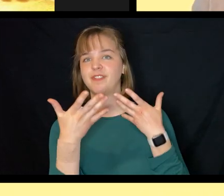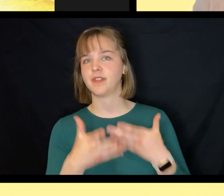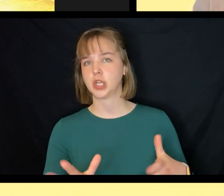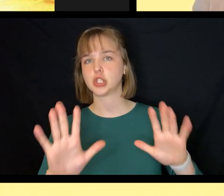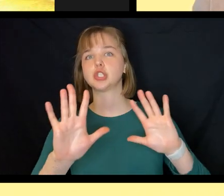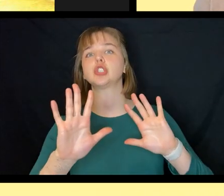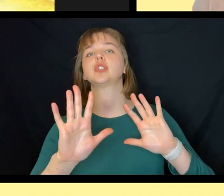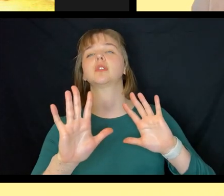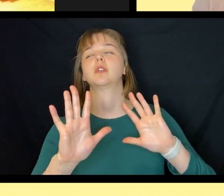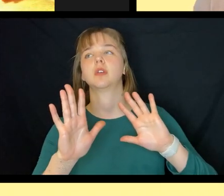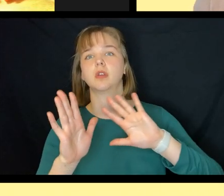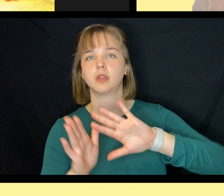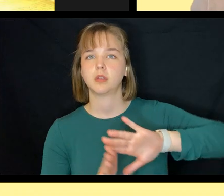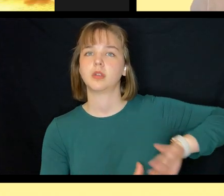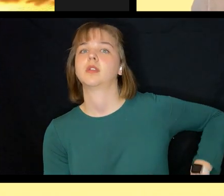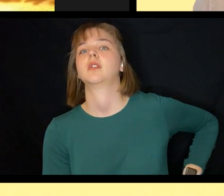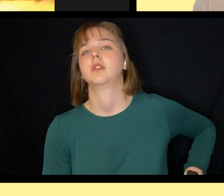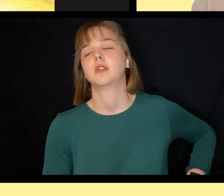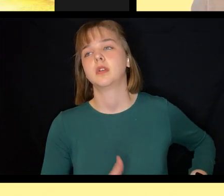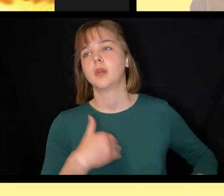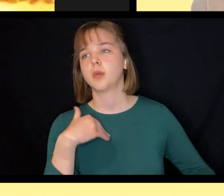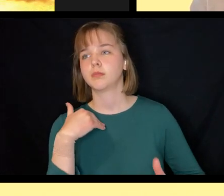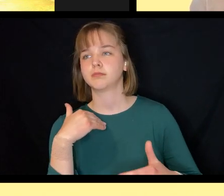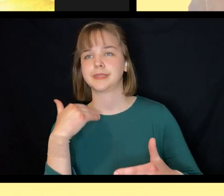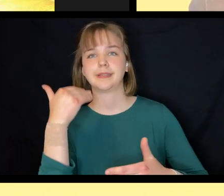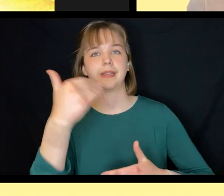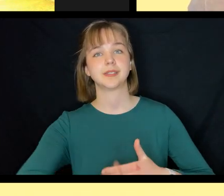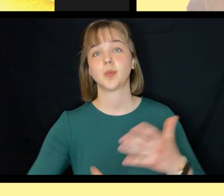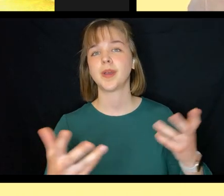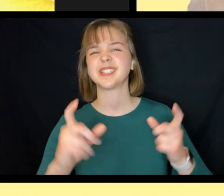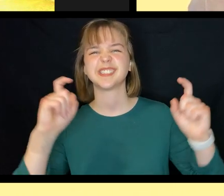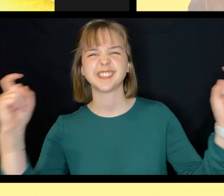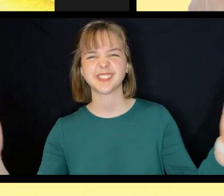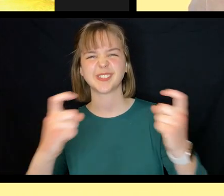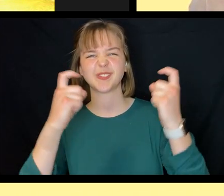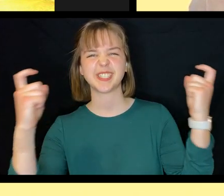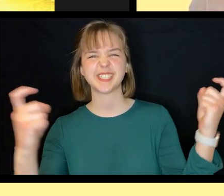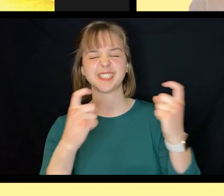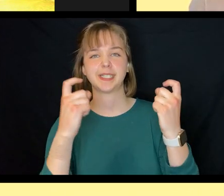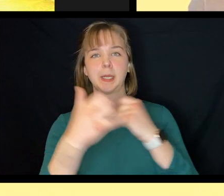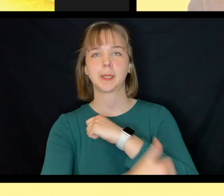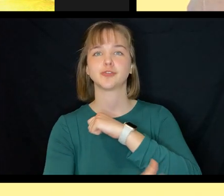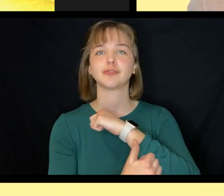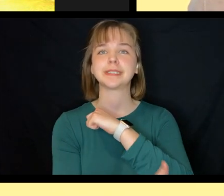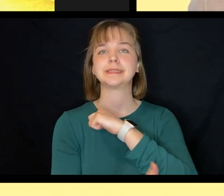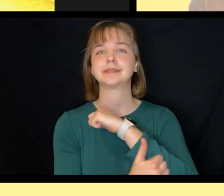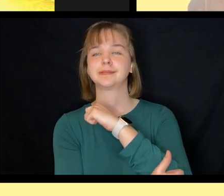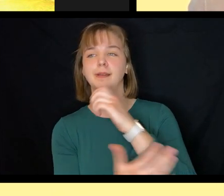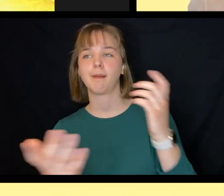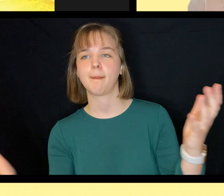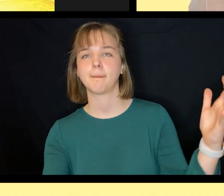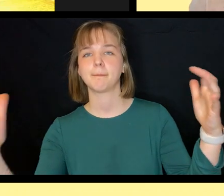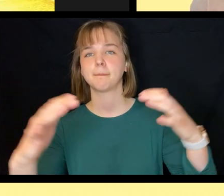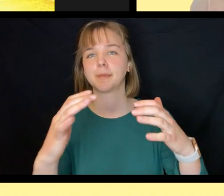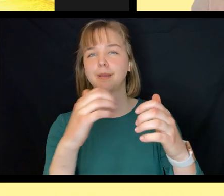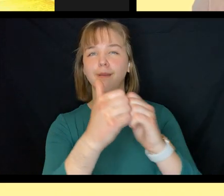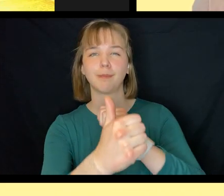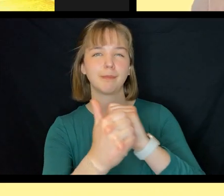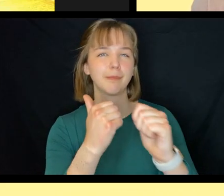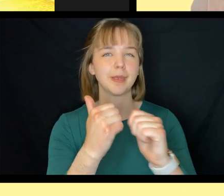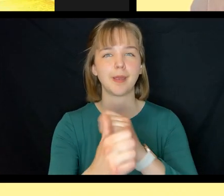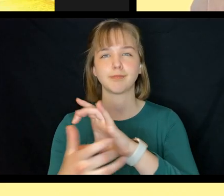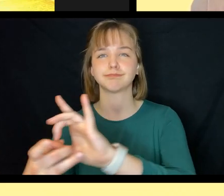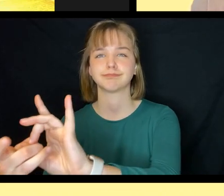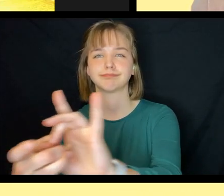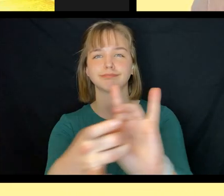to kind of move on and like celebrate for once. And I think that would be a really, really cool like message. And but yeah,